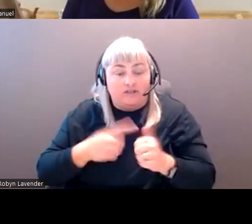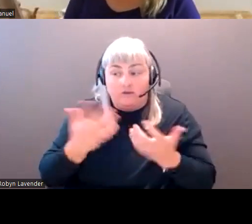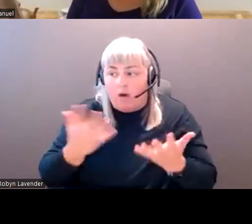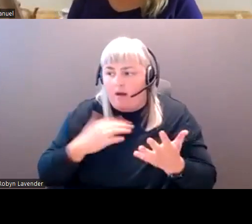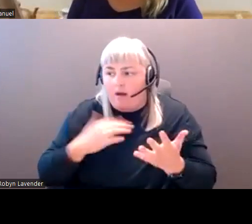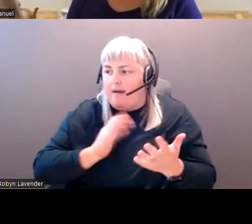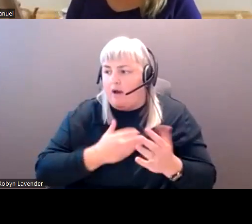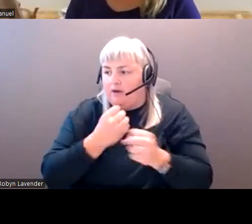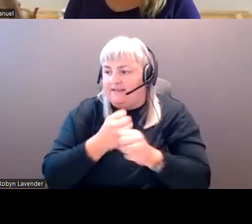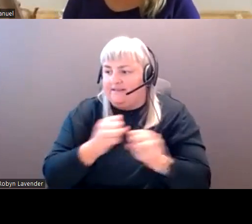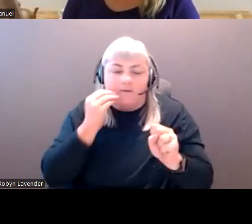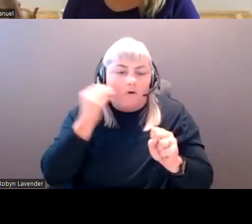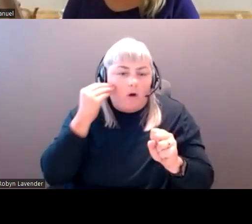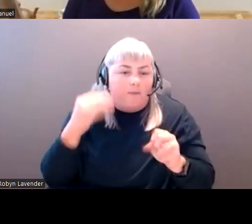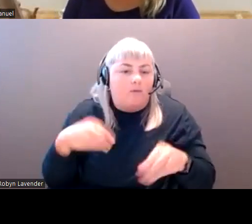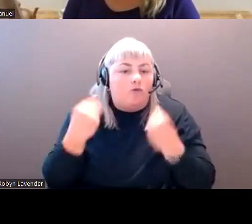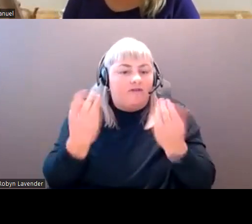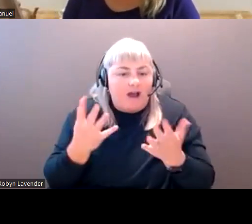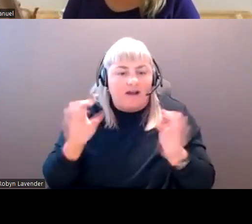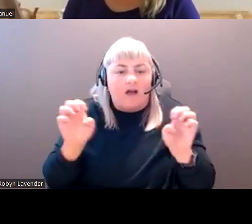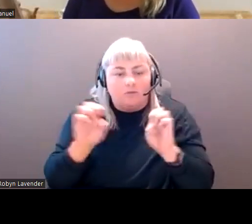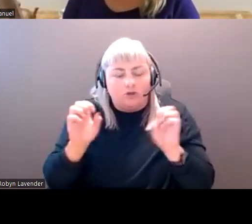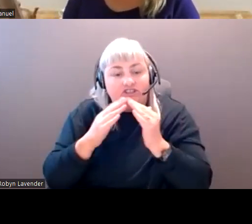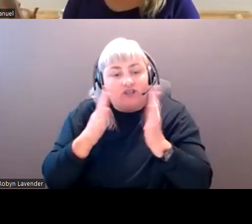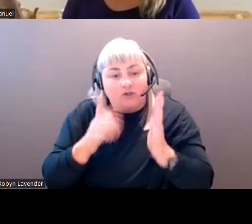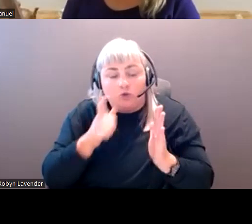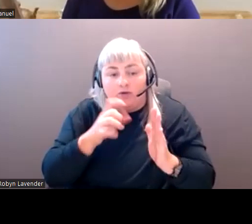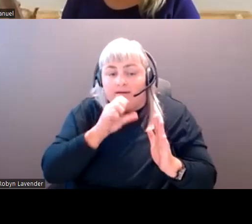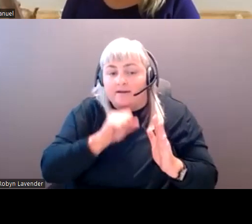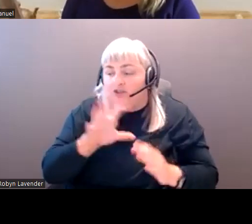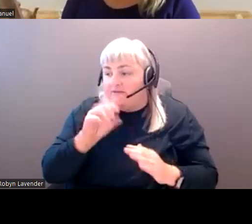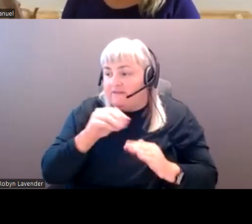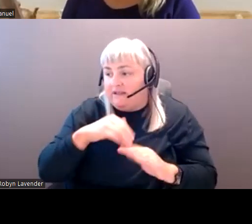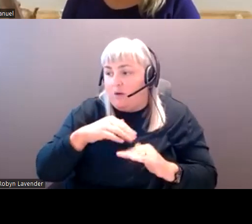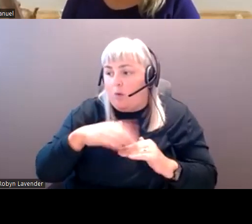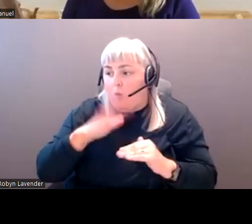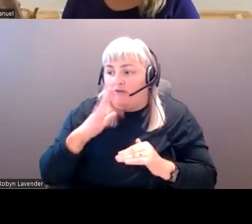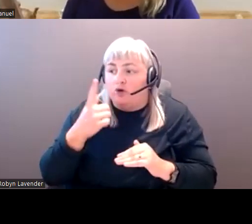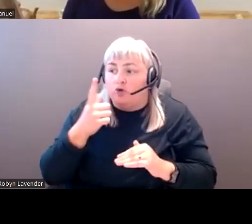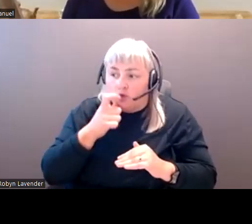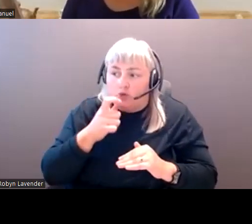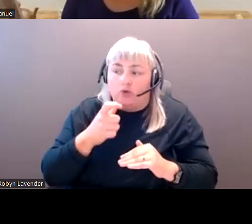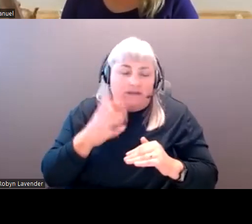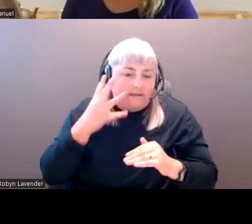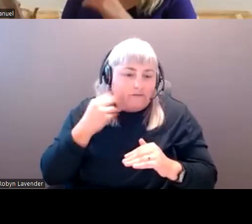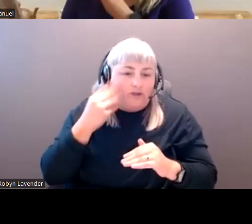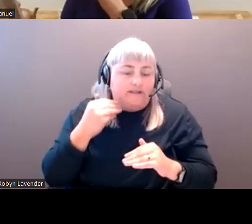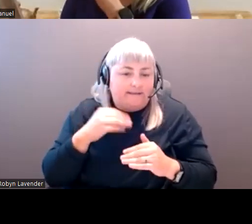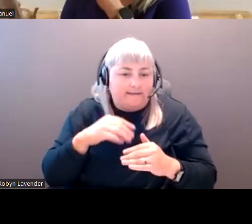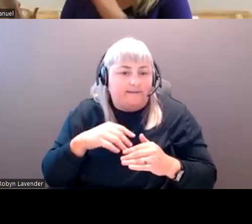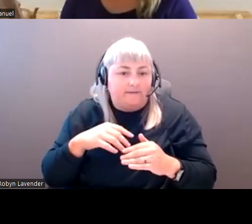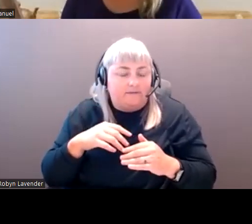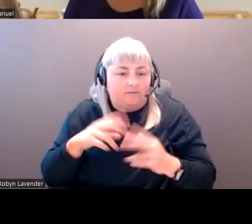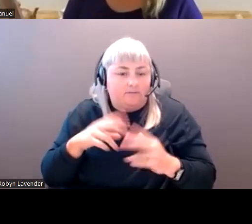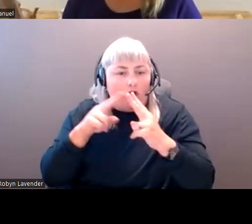provides emergency shelter for individuals 50 plus that are being intimate partner violence. And our secondary mandate